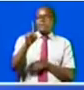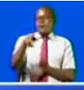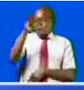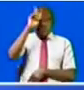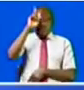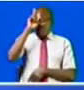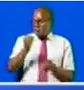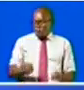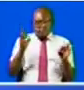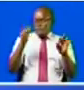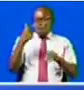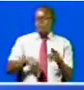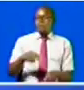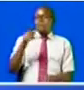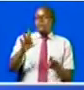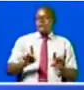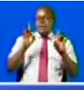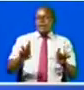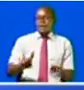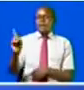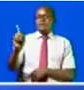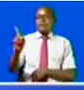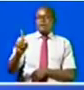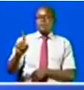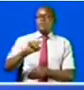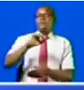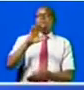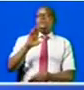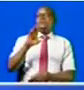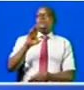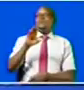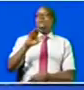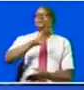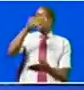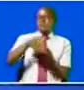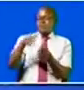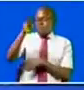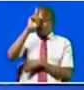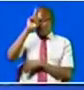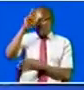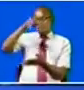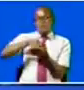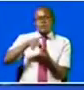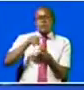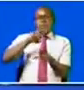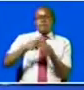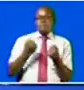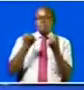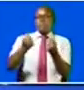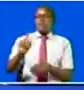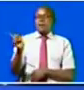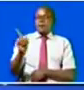police officer from Kitengela to Nairobi's Central Police Station. Njoroge claims as they drove to